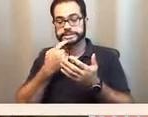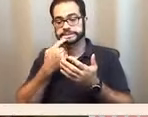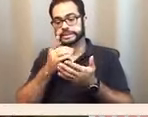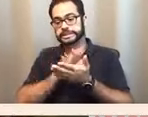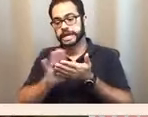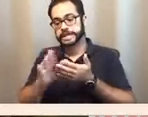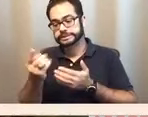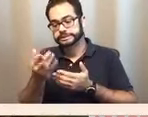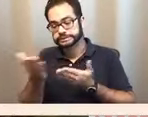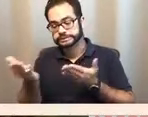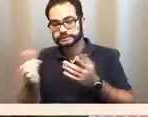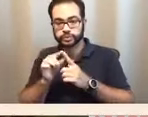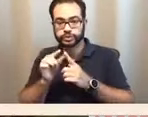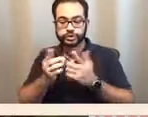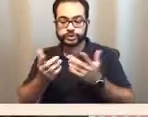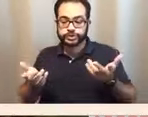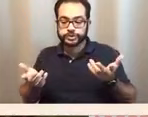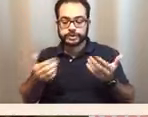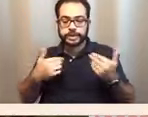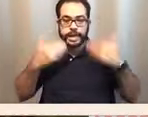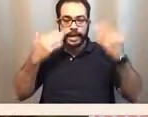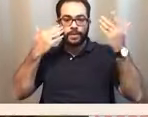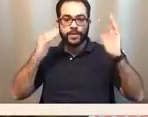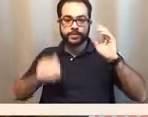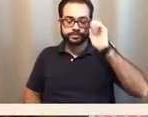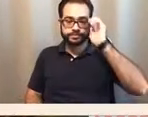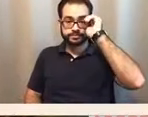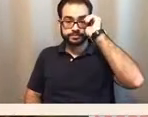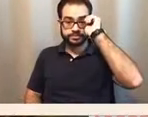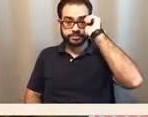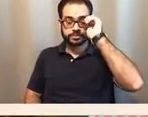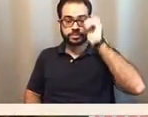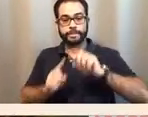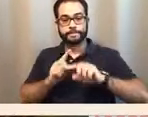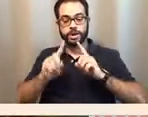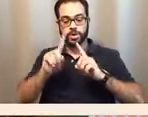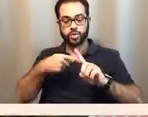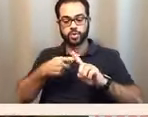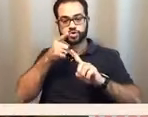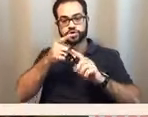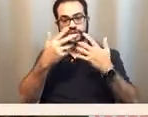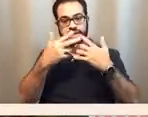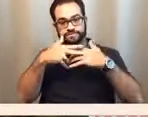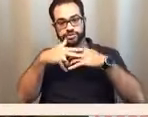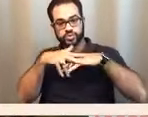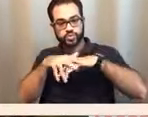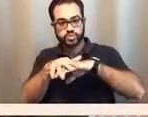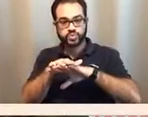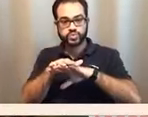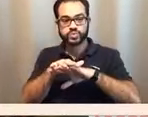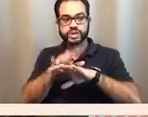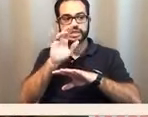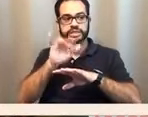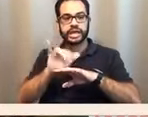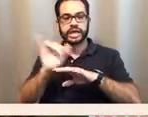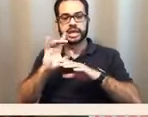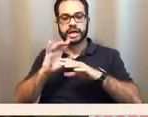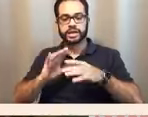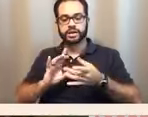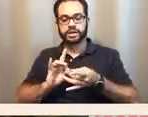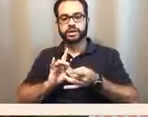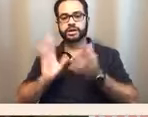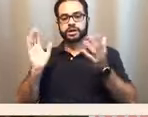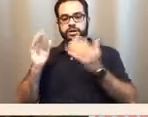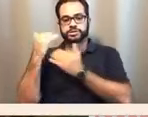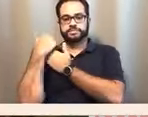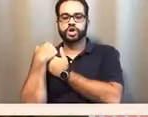don't know. But when you infuse that, that kind of lightens the burden of the day.